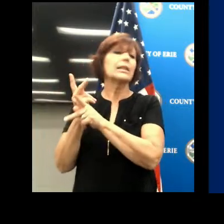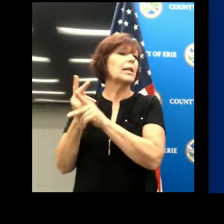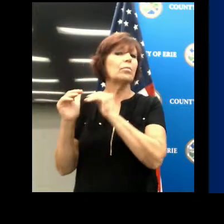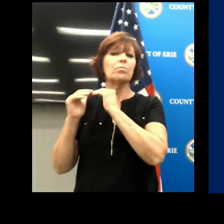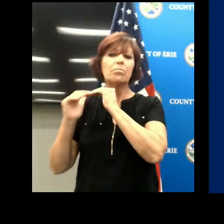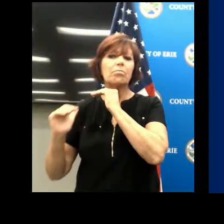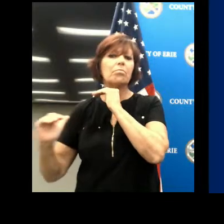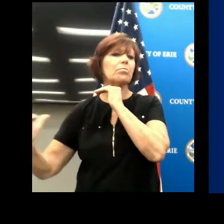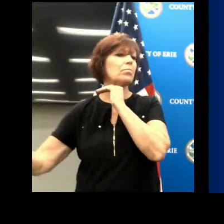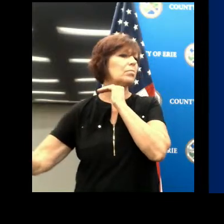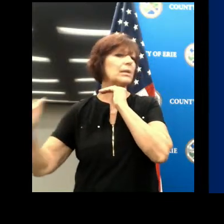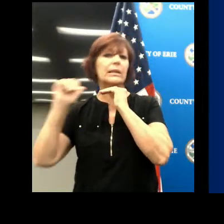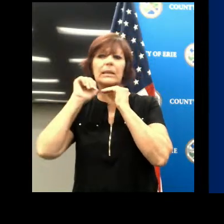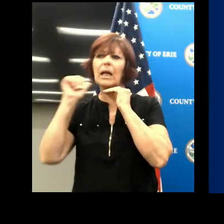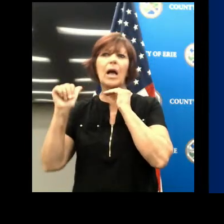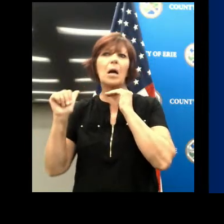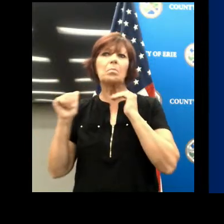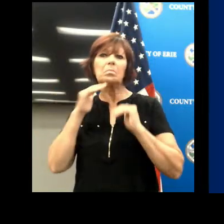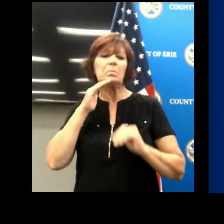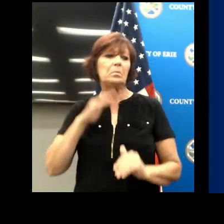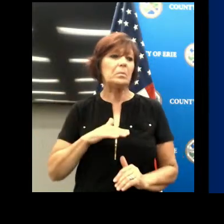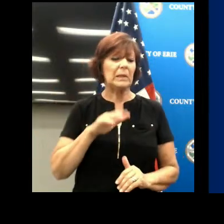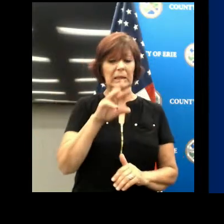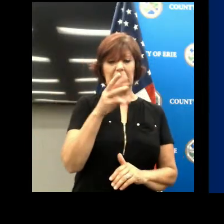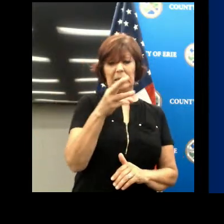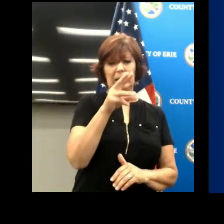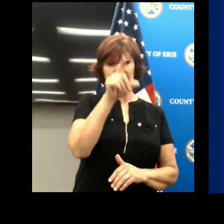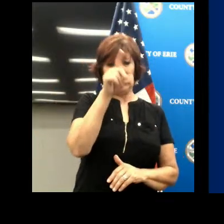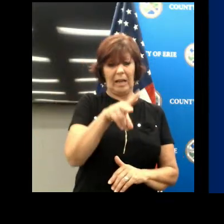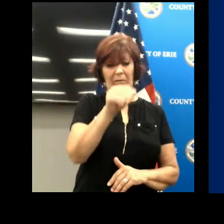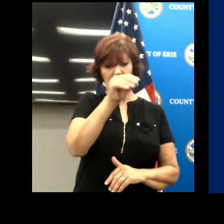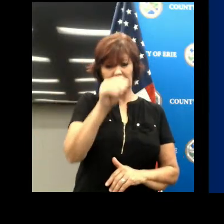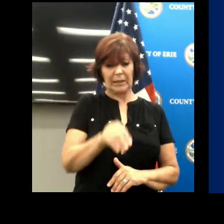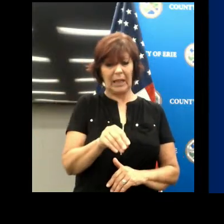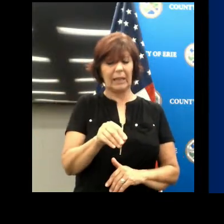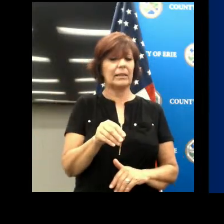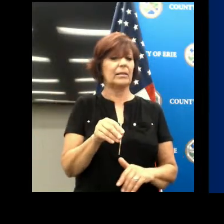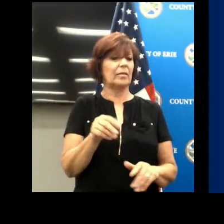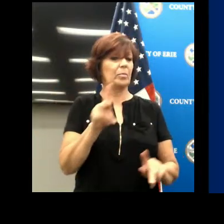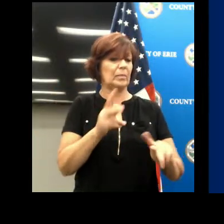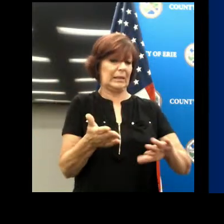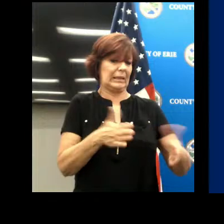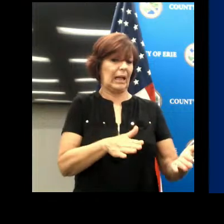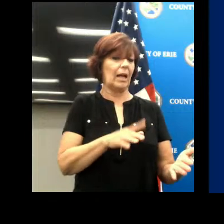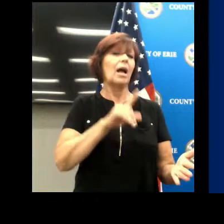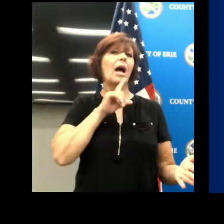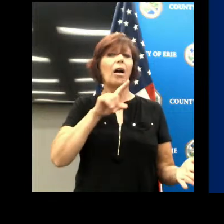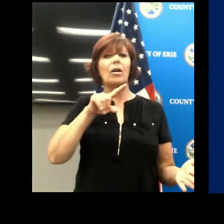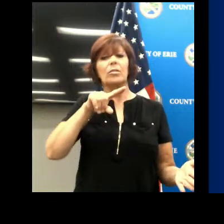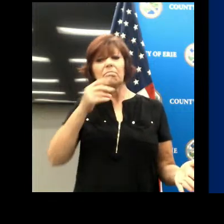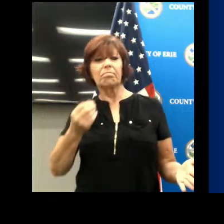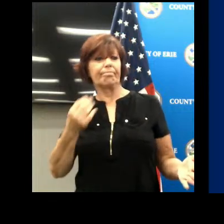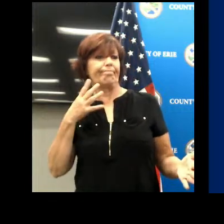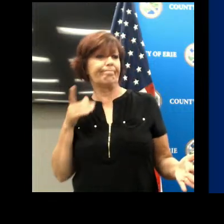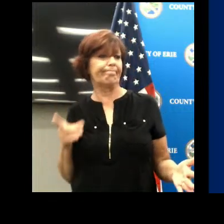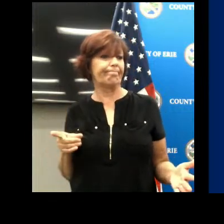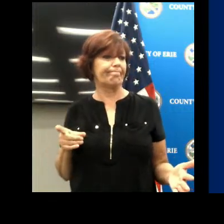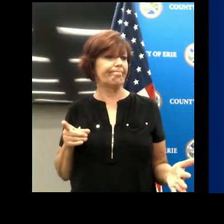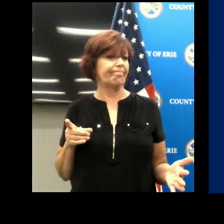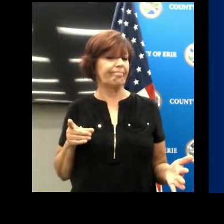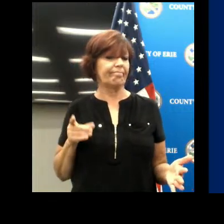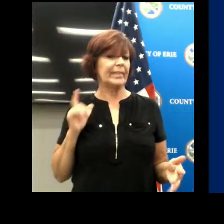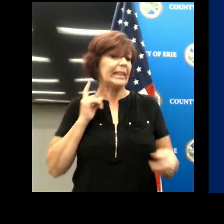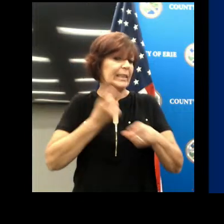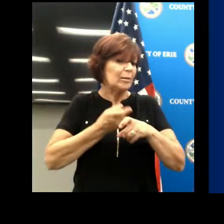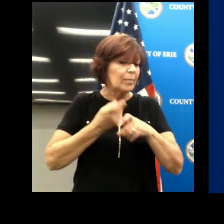now, where 16.5% of all fatalities are blacks or African Americans, and